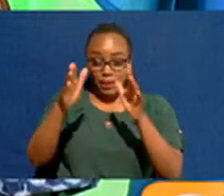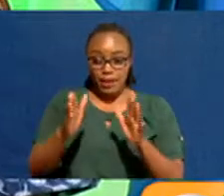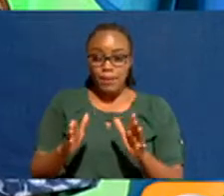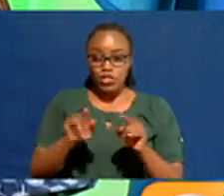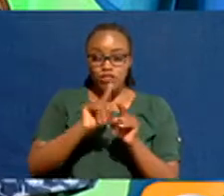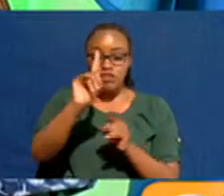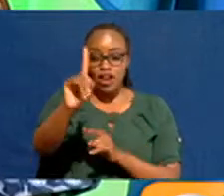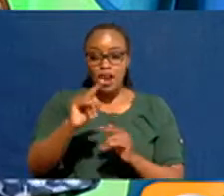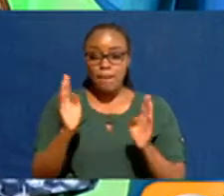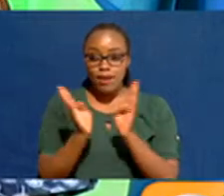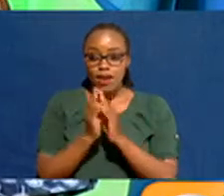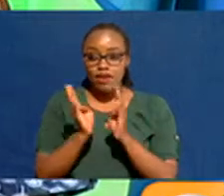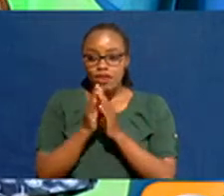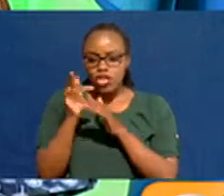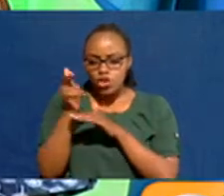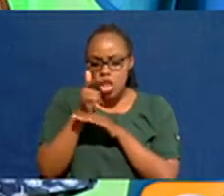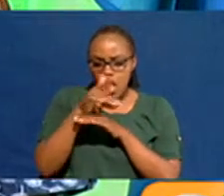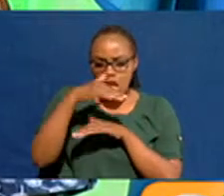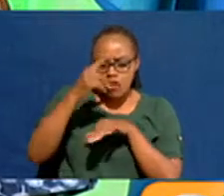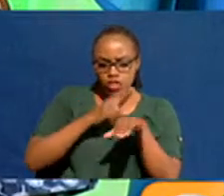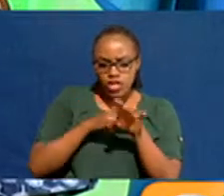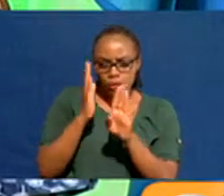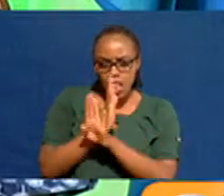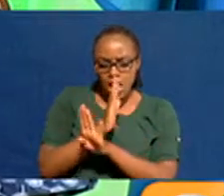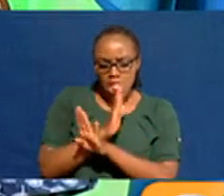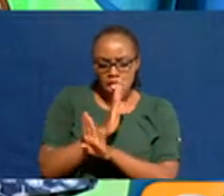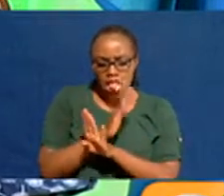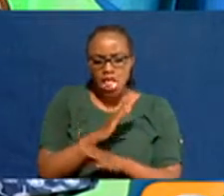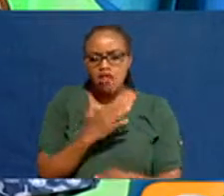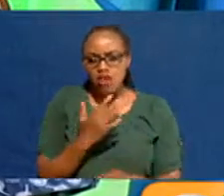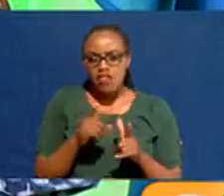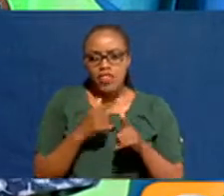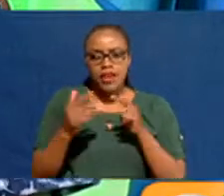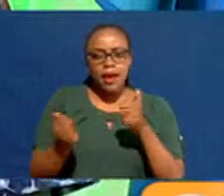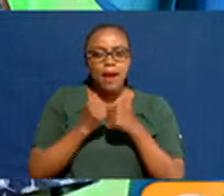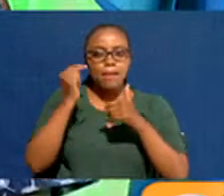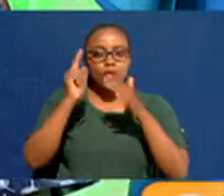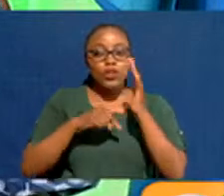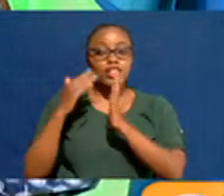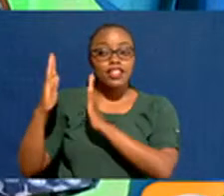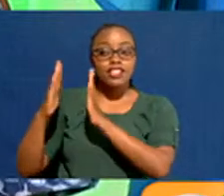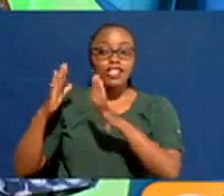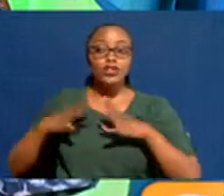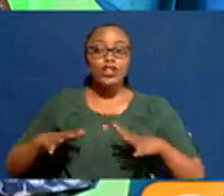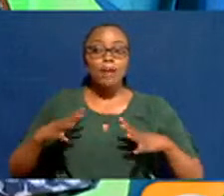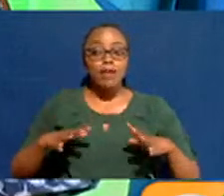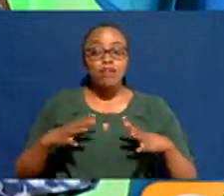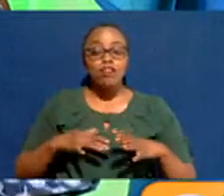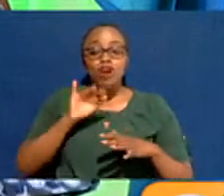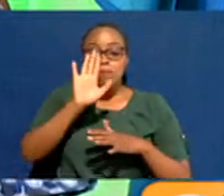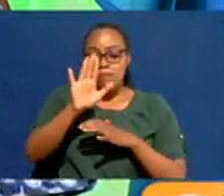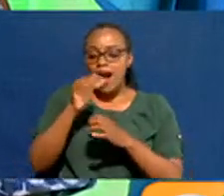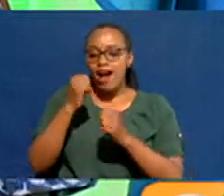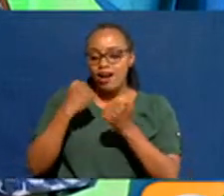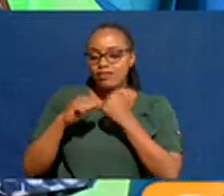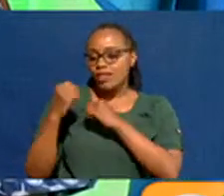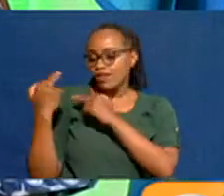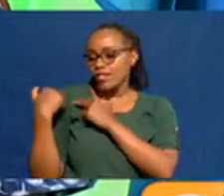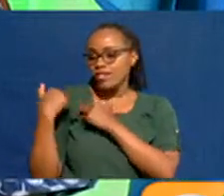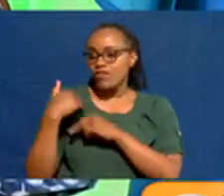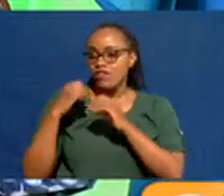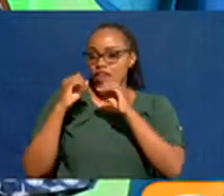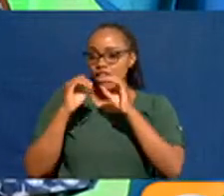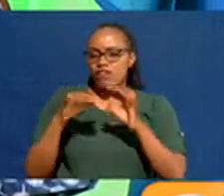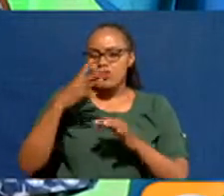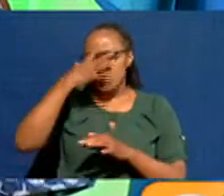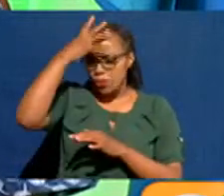to meetings drunk all the time. And what will happen is the security people have to do their work. If you come, you are